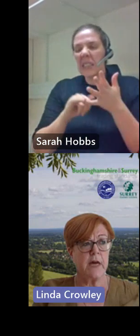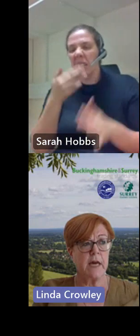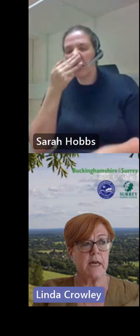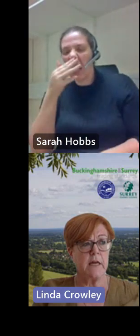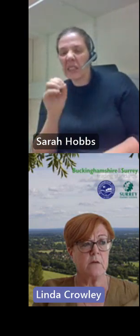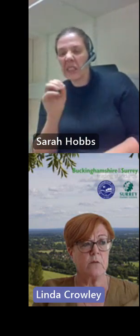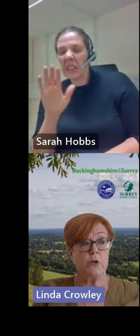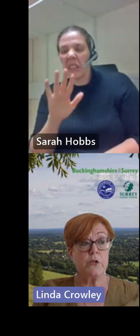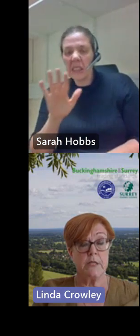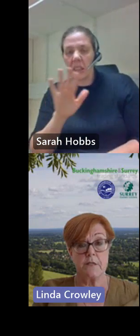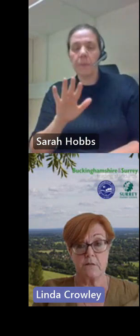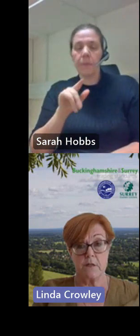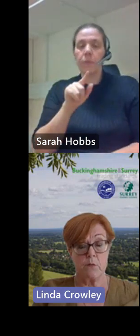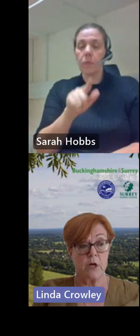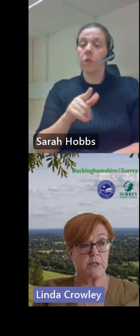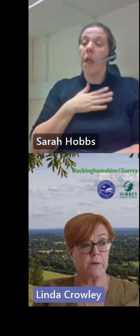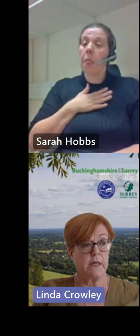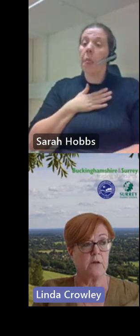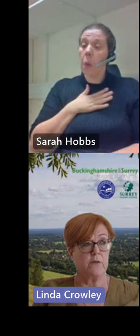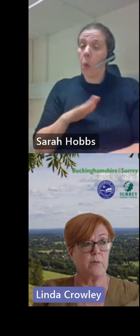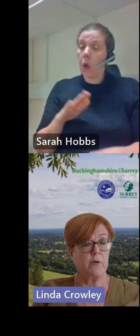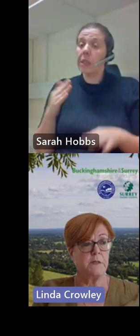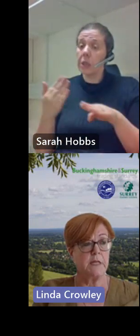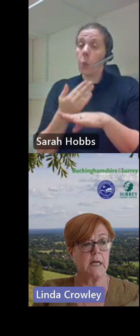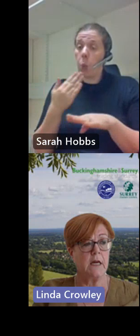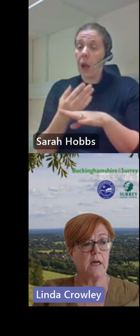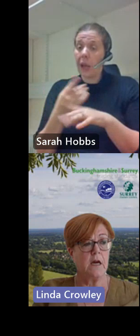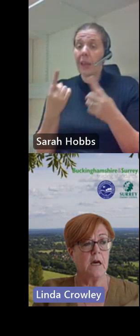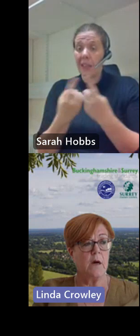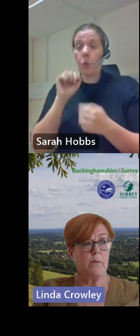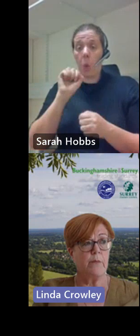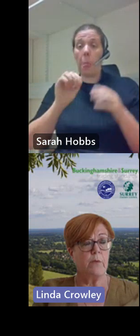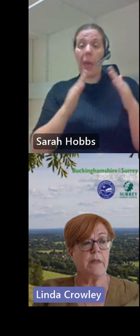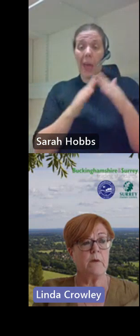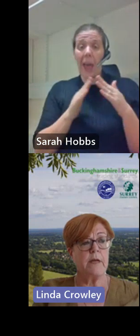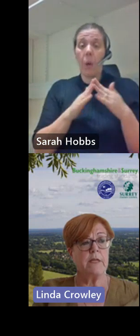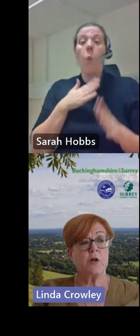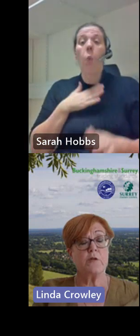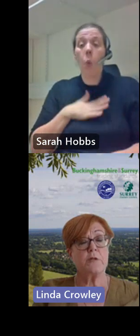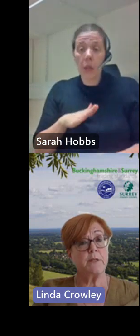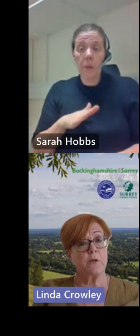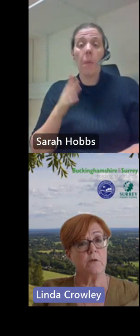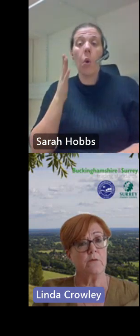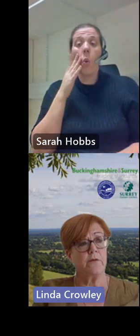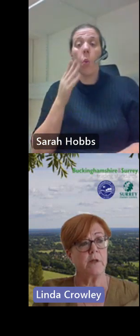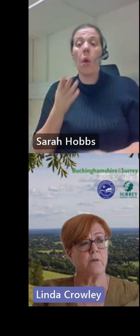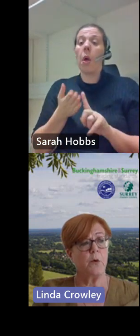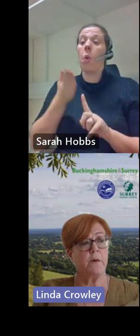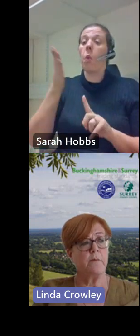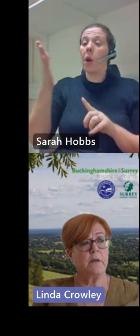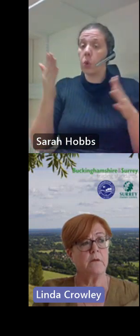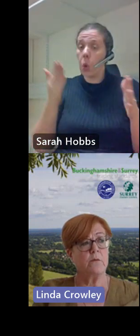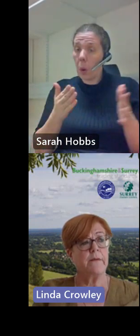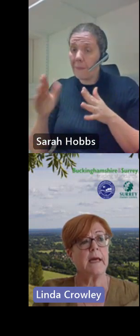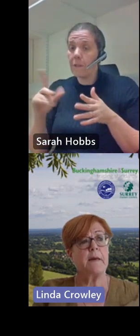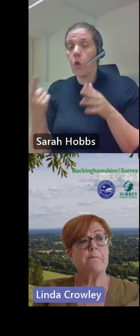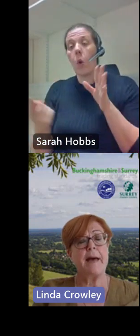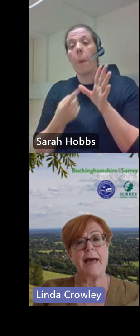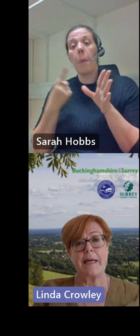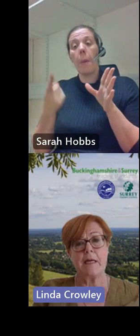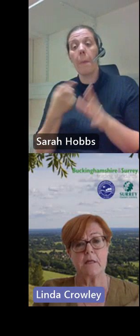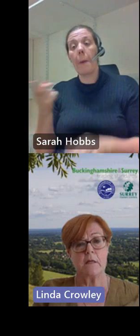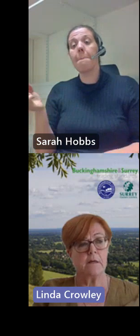and they wanted some work doing on their property. But when they went to the hospital for an appointment, when